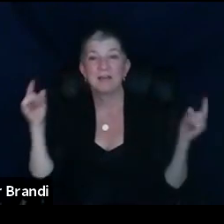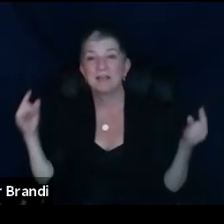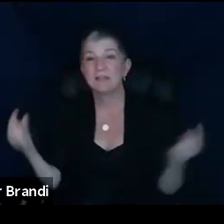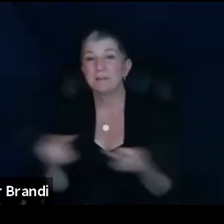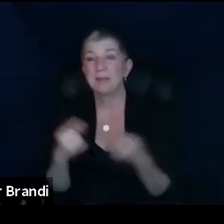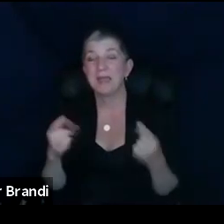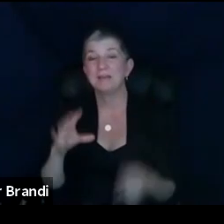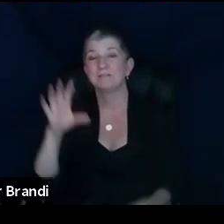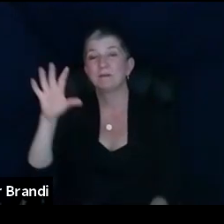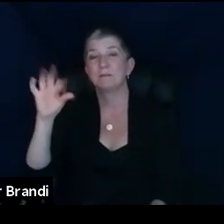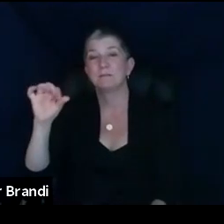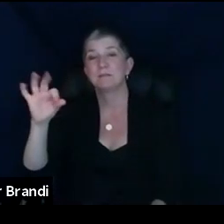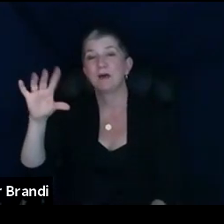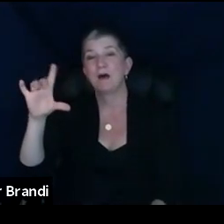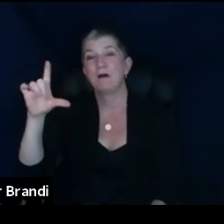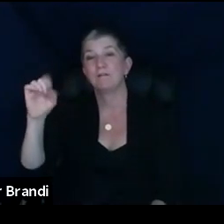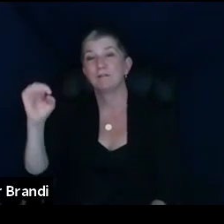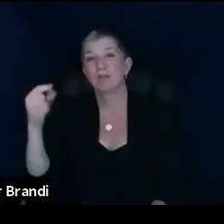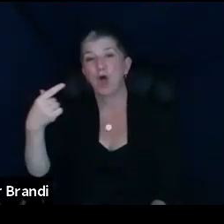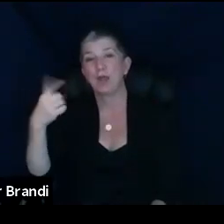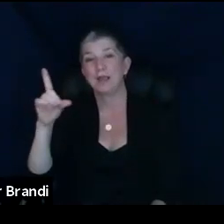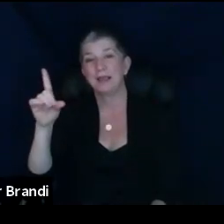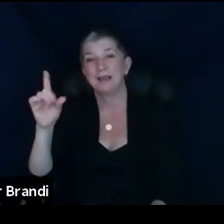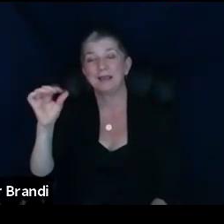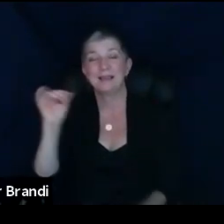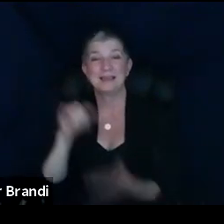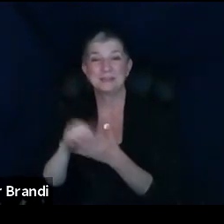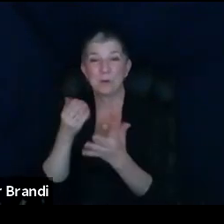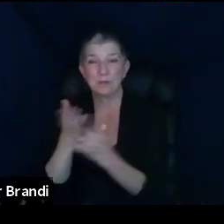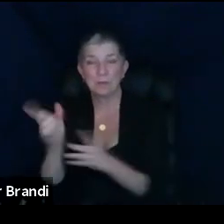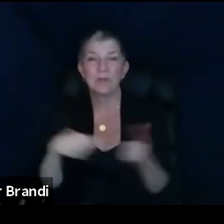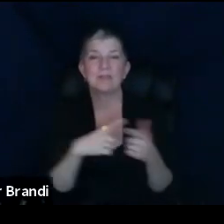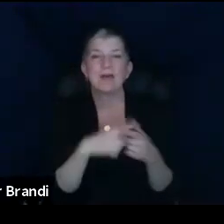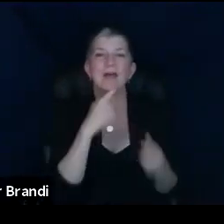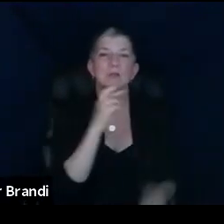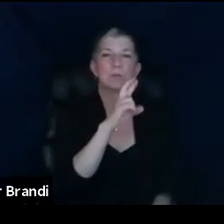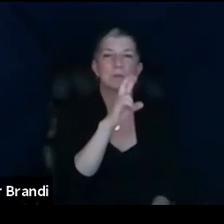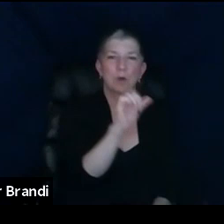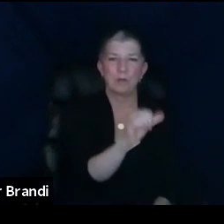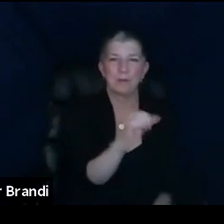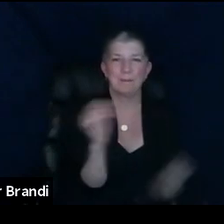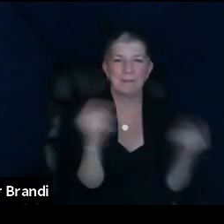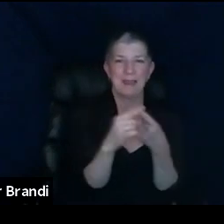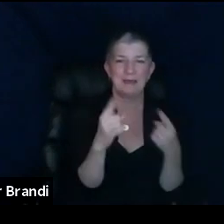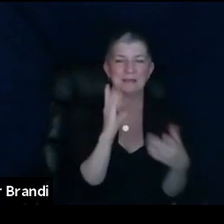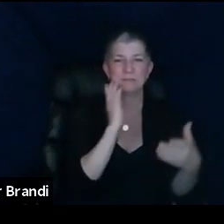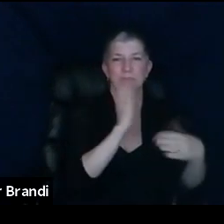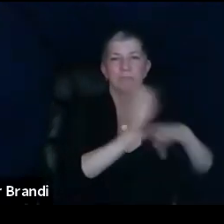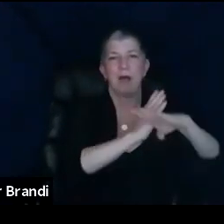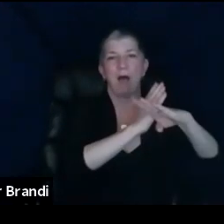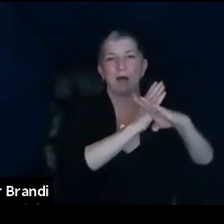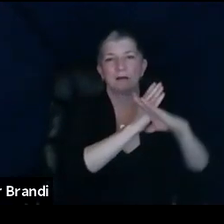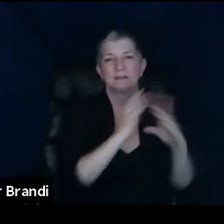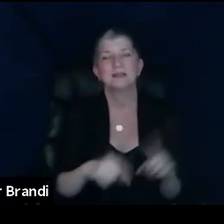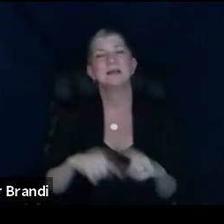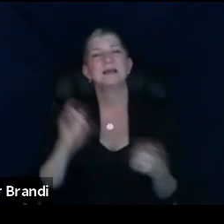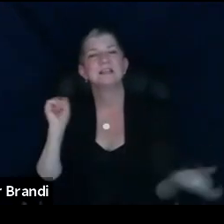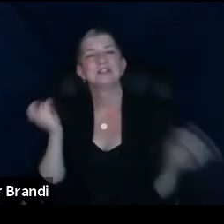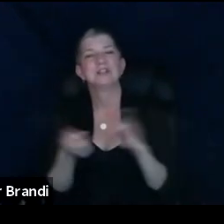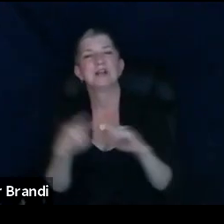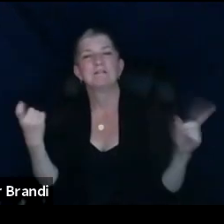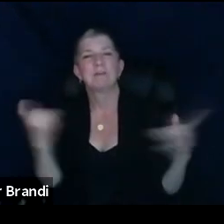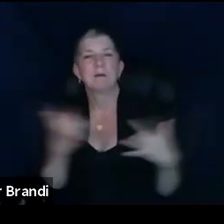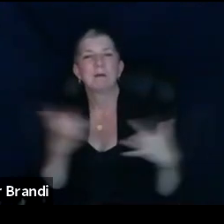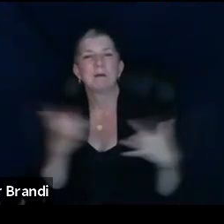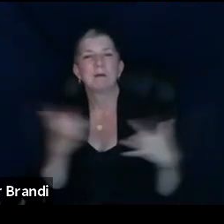the pain from your rheumatoid arthritis isn't making it through. It's a different sensation. It's a change from your baseline.